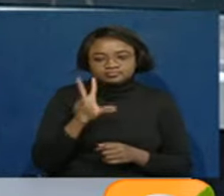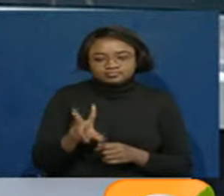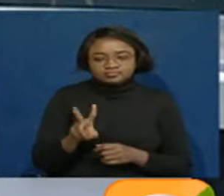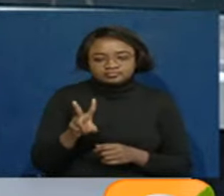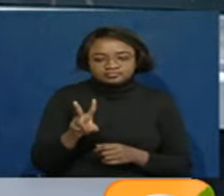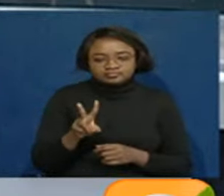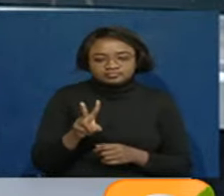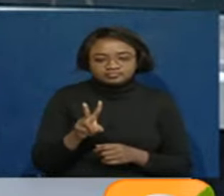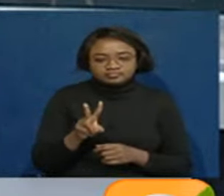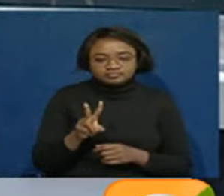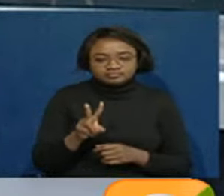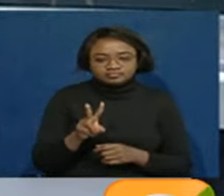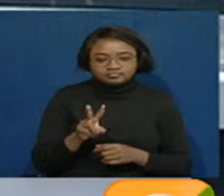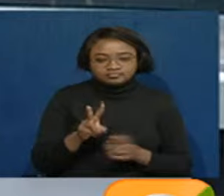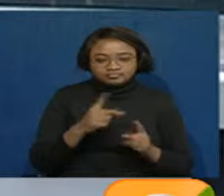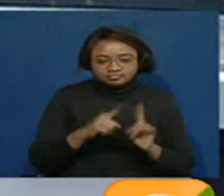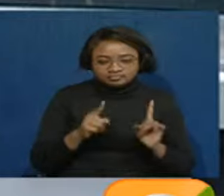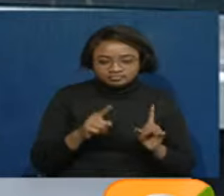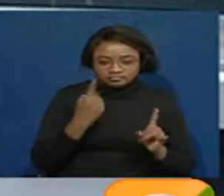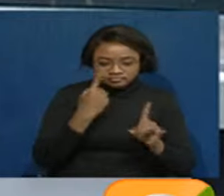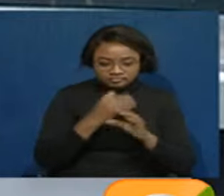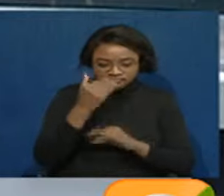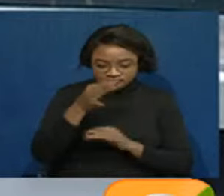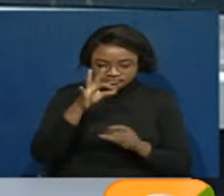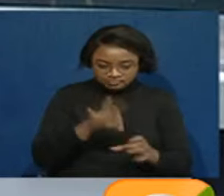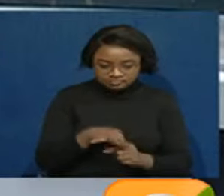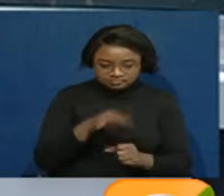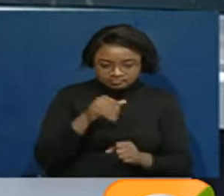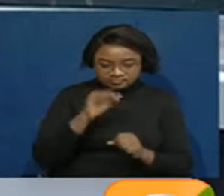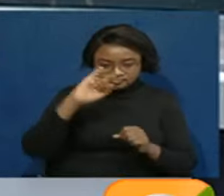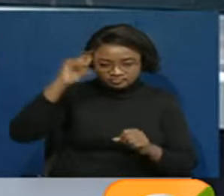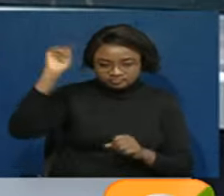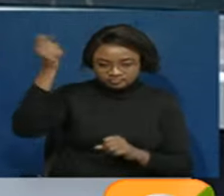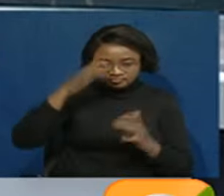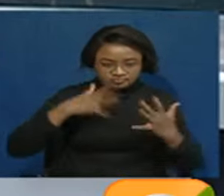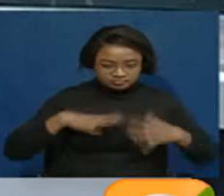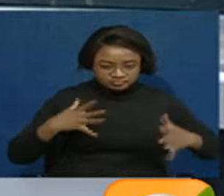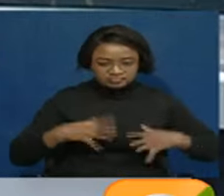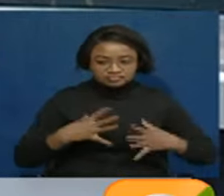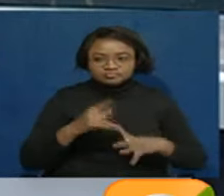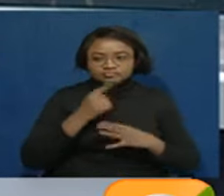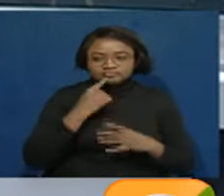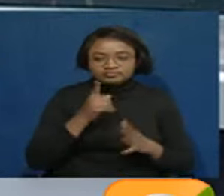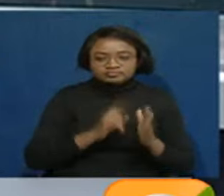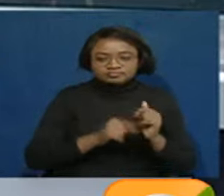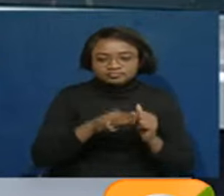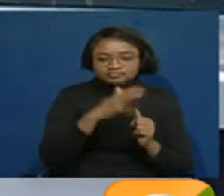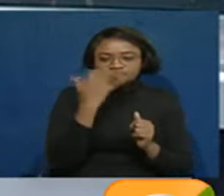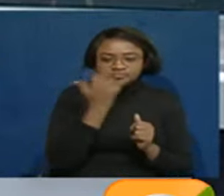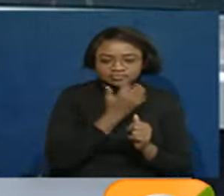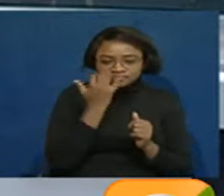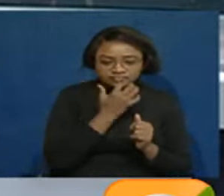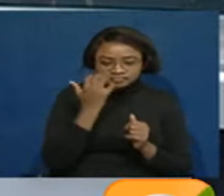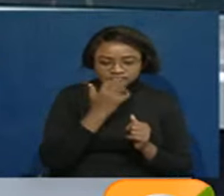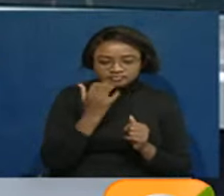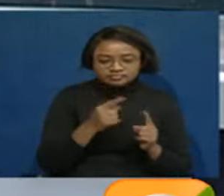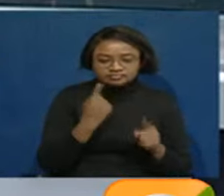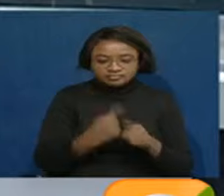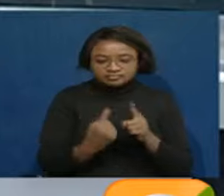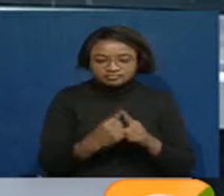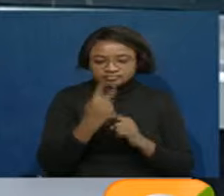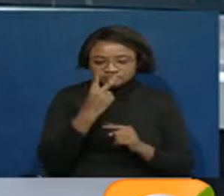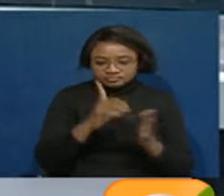the outcome of a vote by lawmakers from Mount Kenya region, chose his former deputy Rigathi Gachagua. 2 years later,